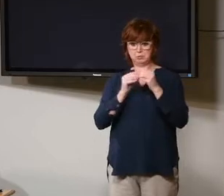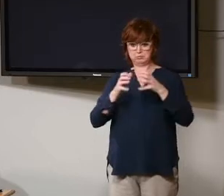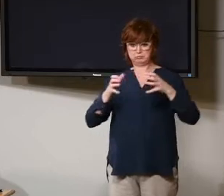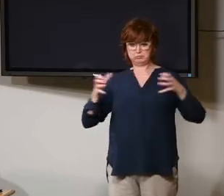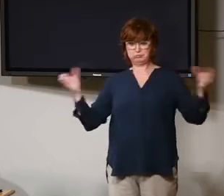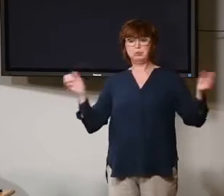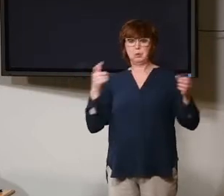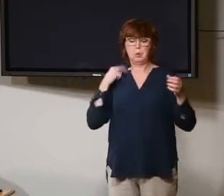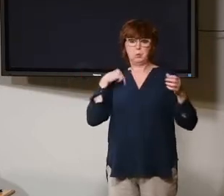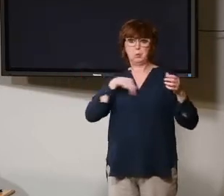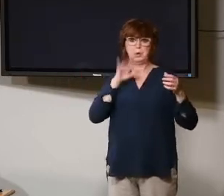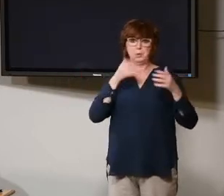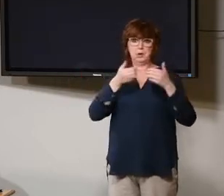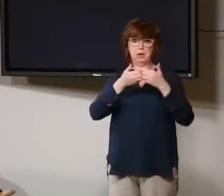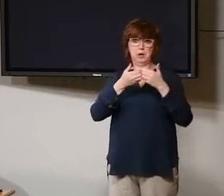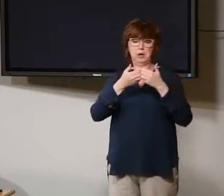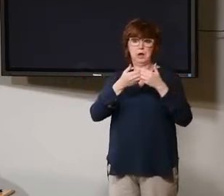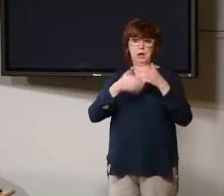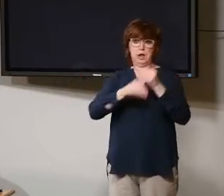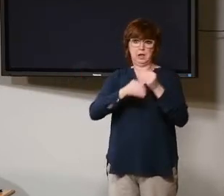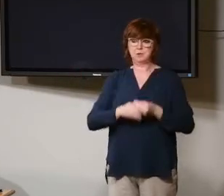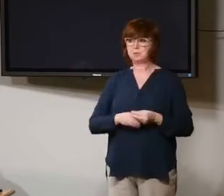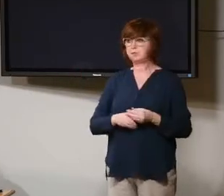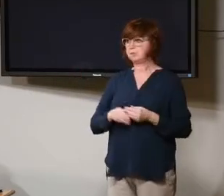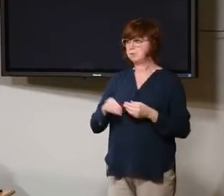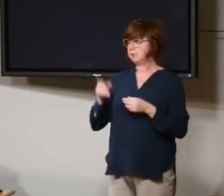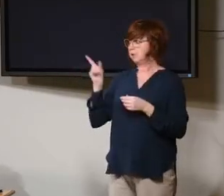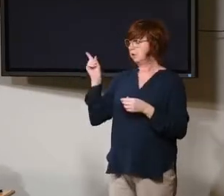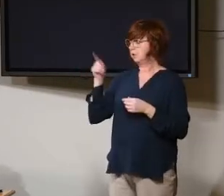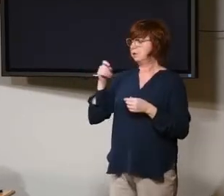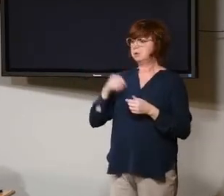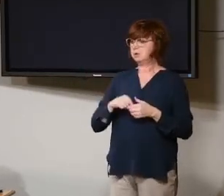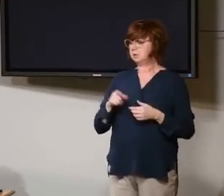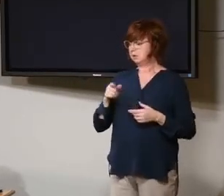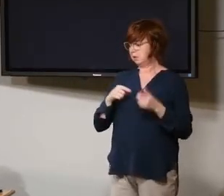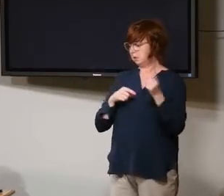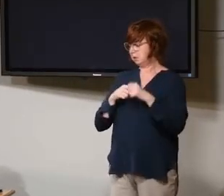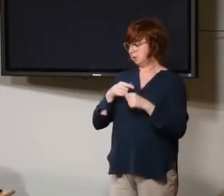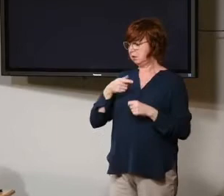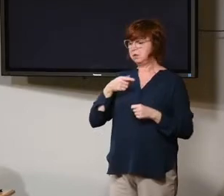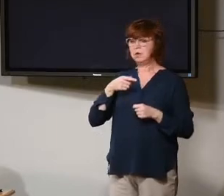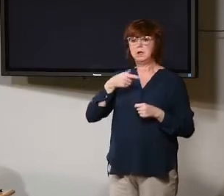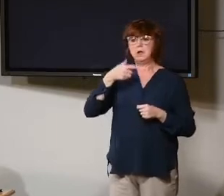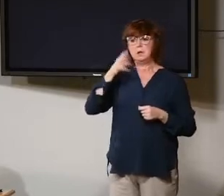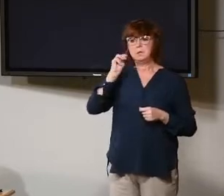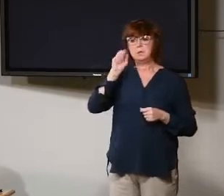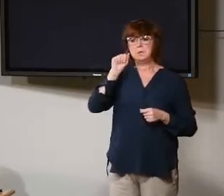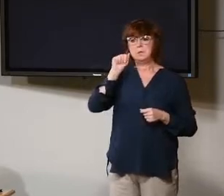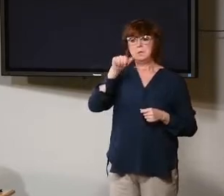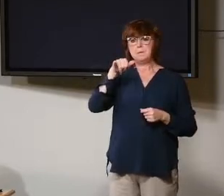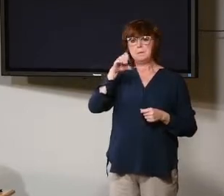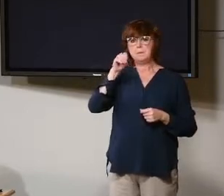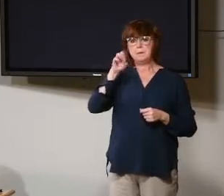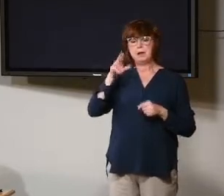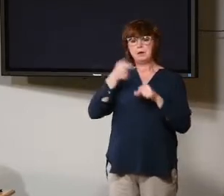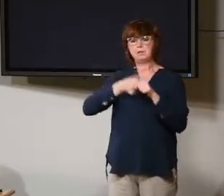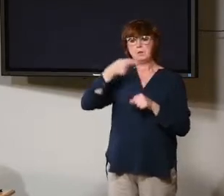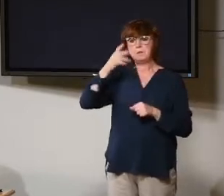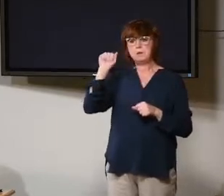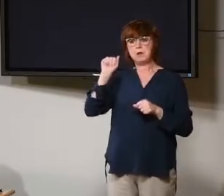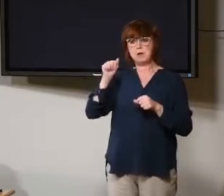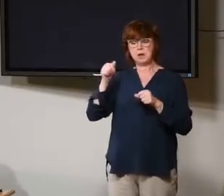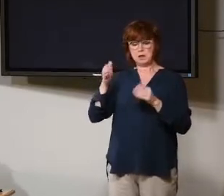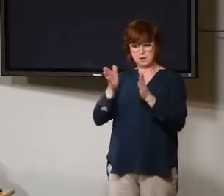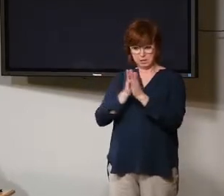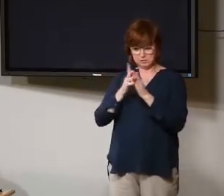on the line? Just a follow-up for the Premier. The Mayor of Prince Albert had asked today that the liquor stores be closed. I'm asking, I guess,